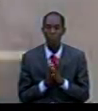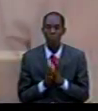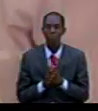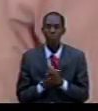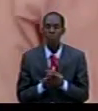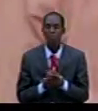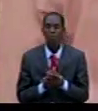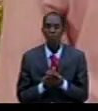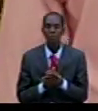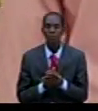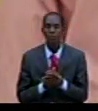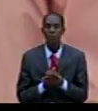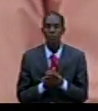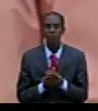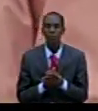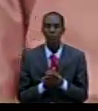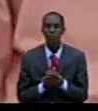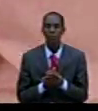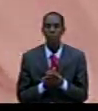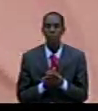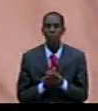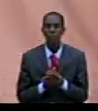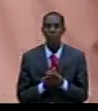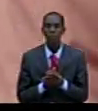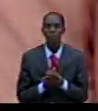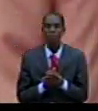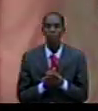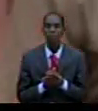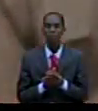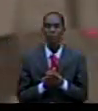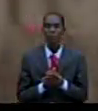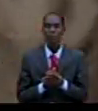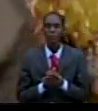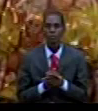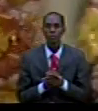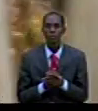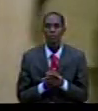Should I still talk or keep quiet?